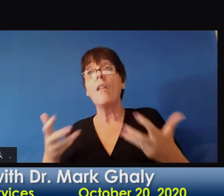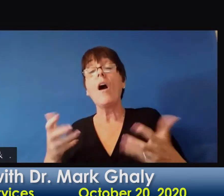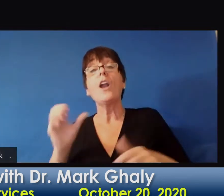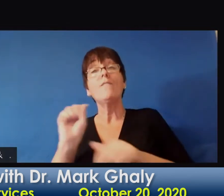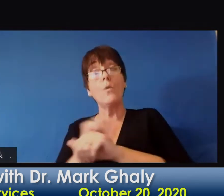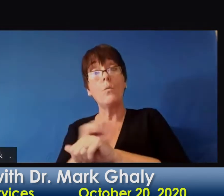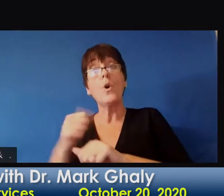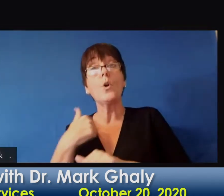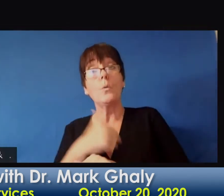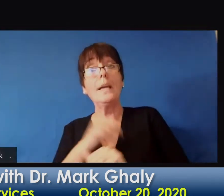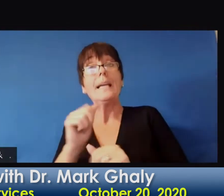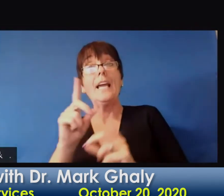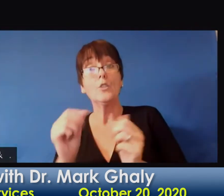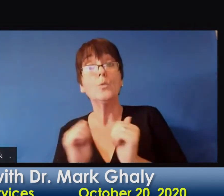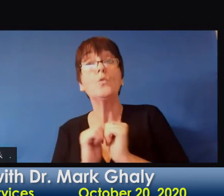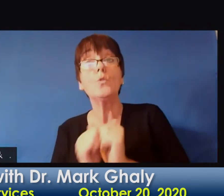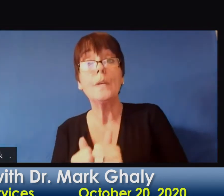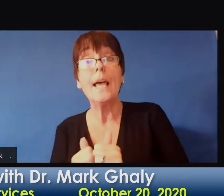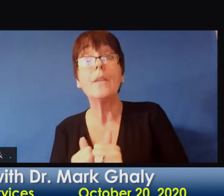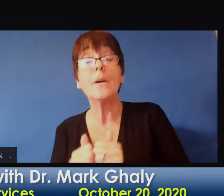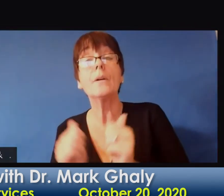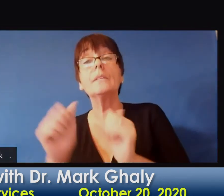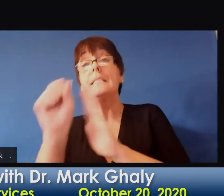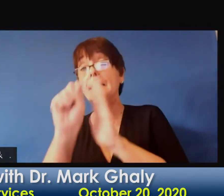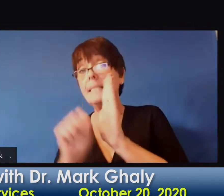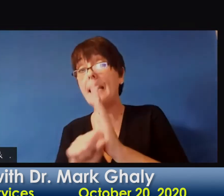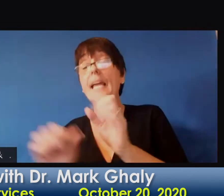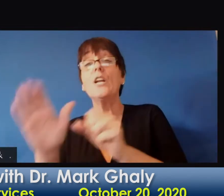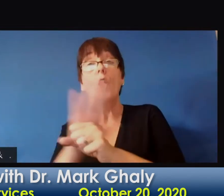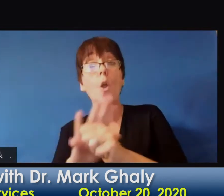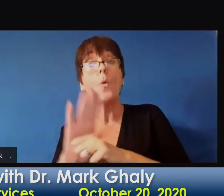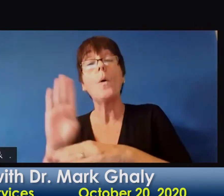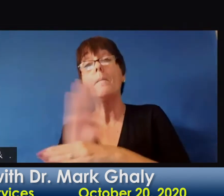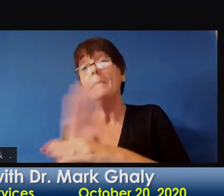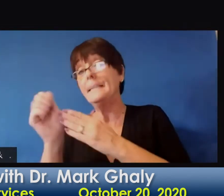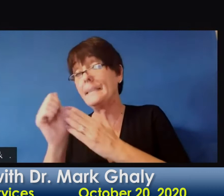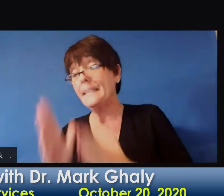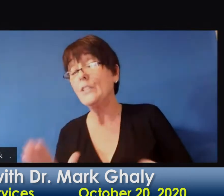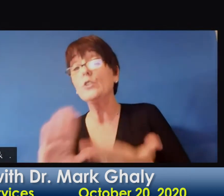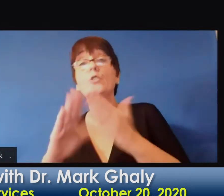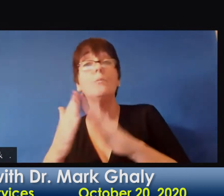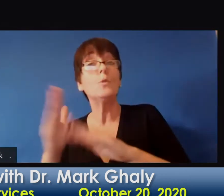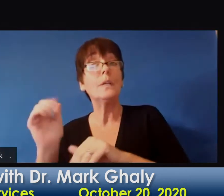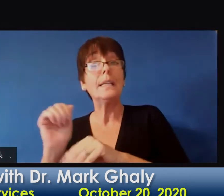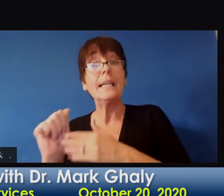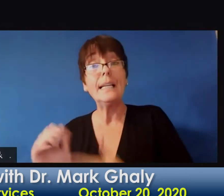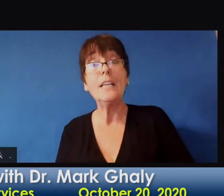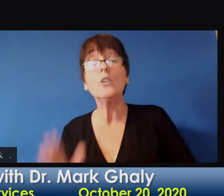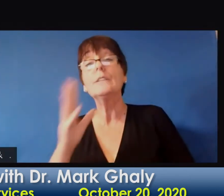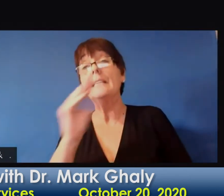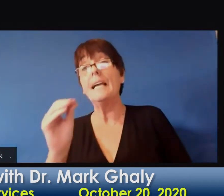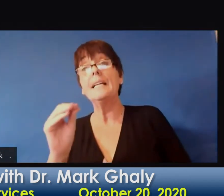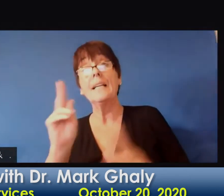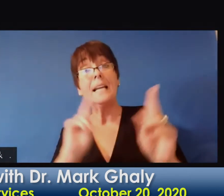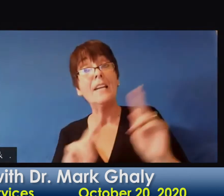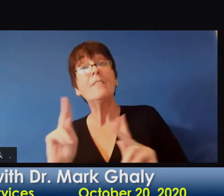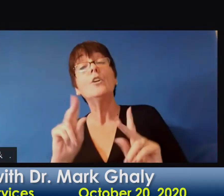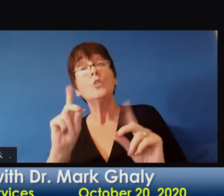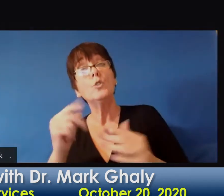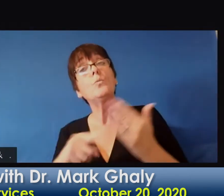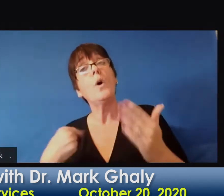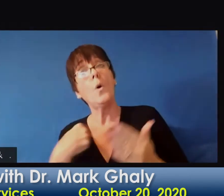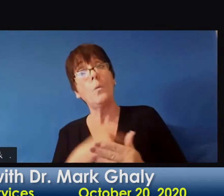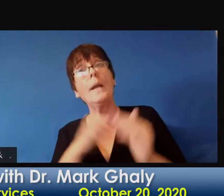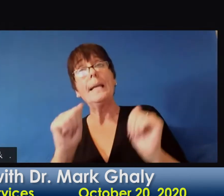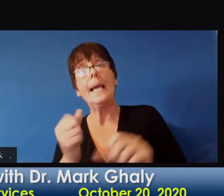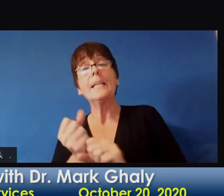can do together, both state, local, business leaders, community leaders, individuals, to do what we can to make sure